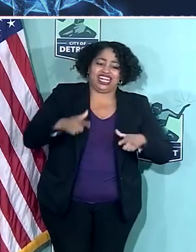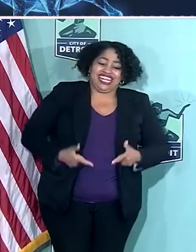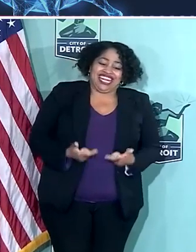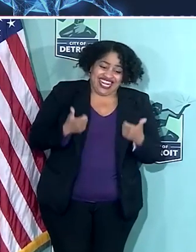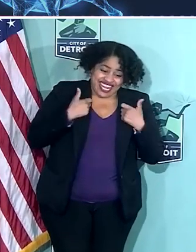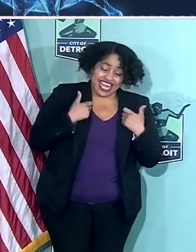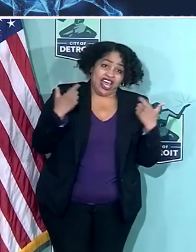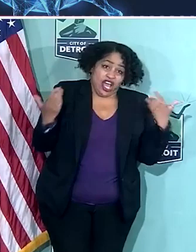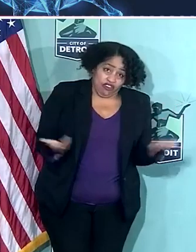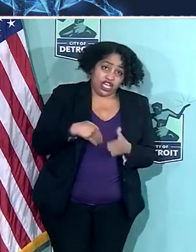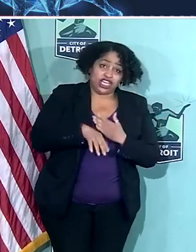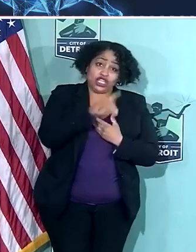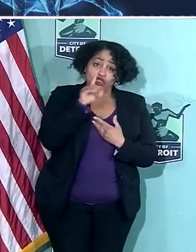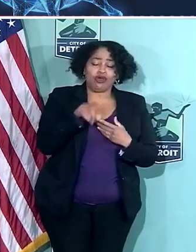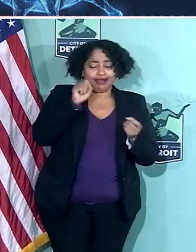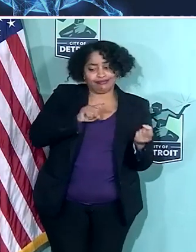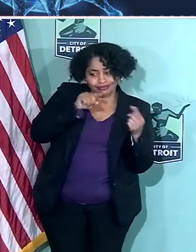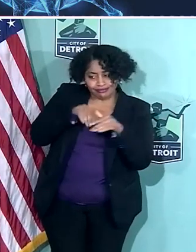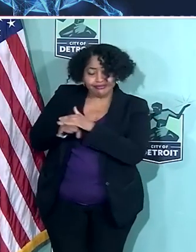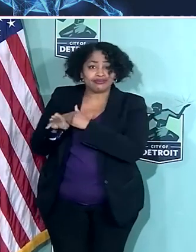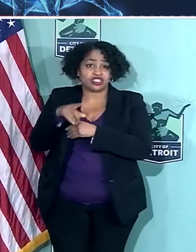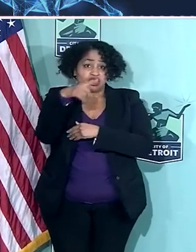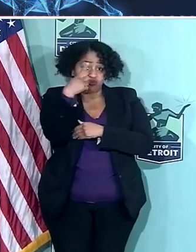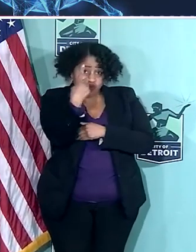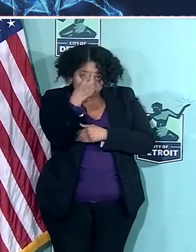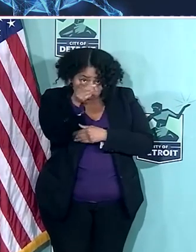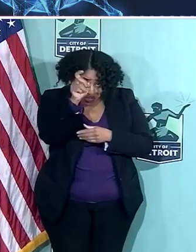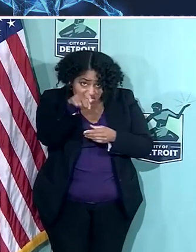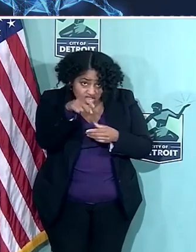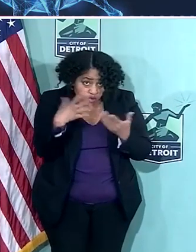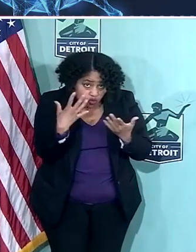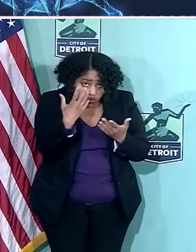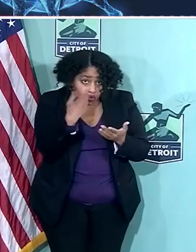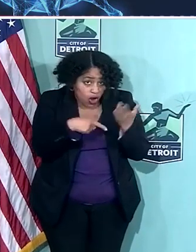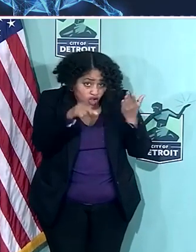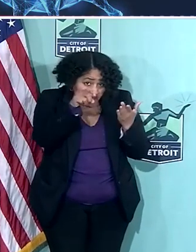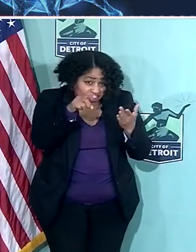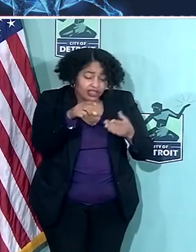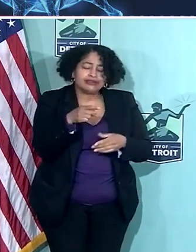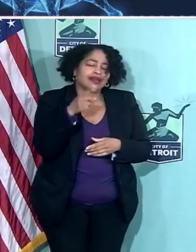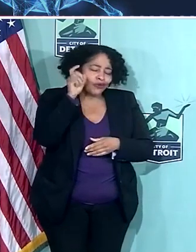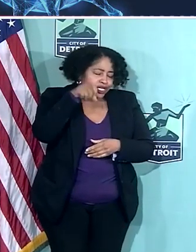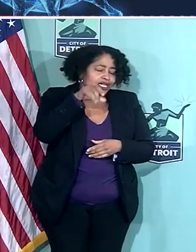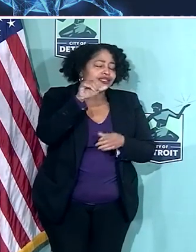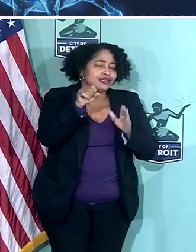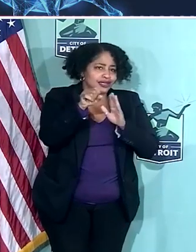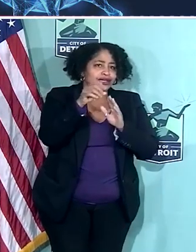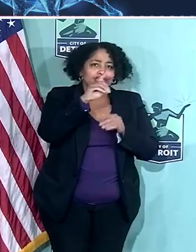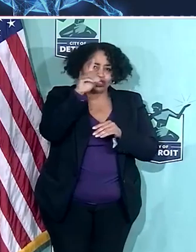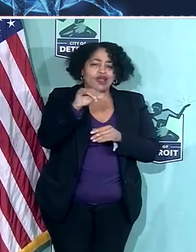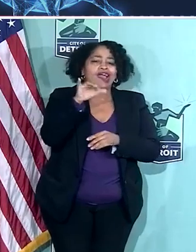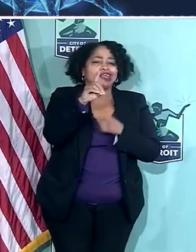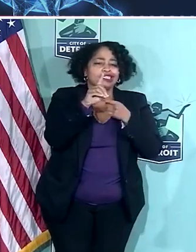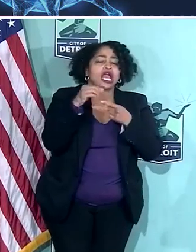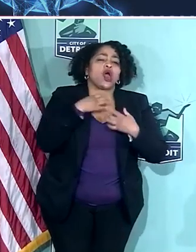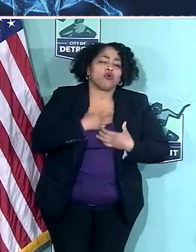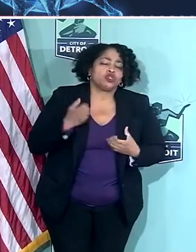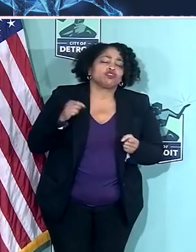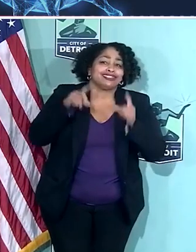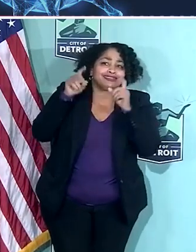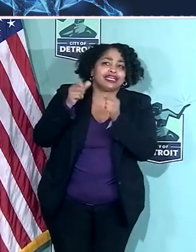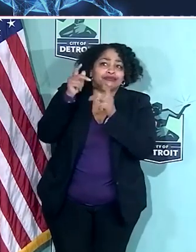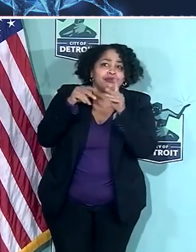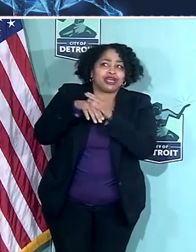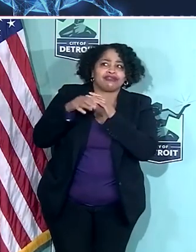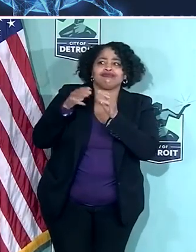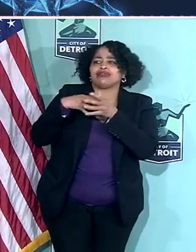to everybody. The one thing you need is a Detroit ID. I wish we had the resources to test everybody in the suburbs, but we don't.